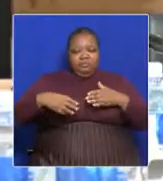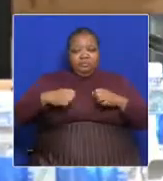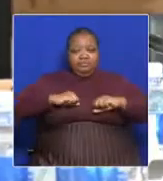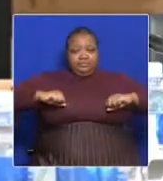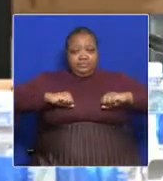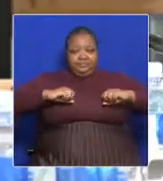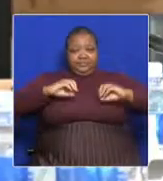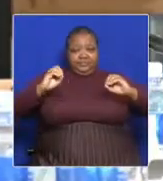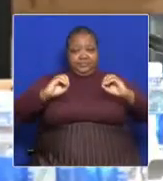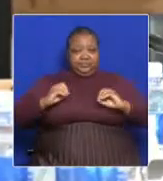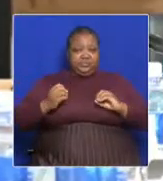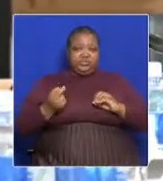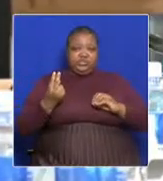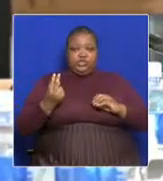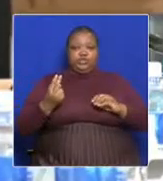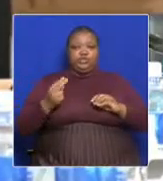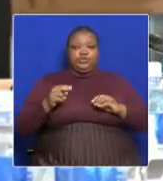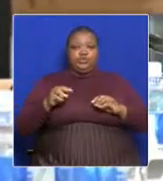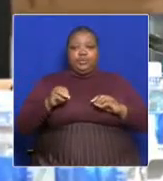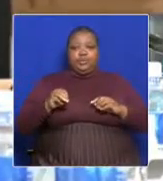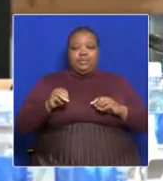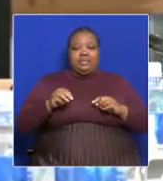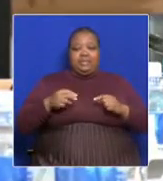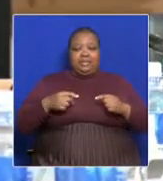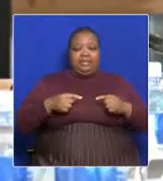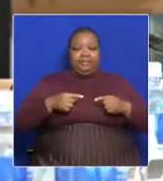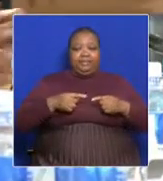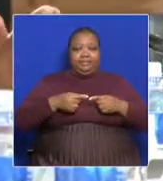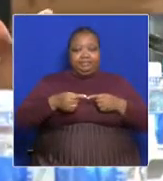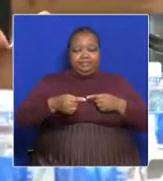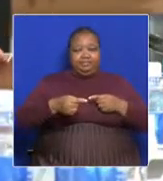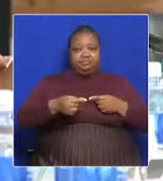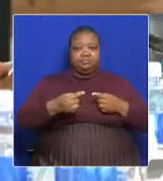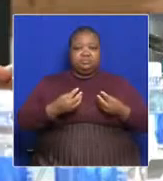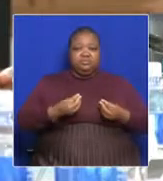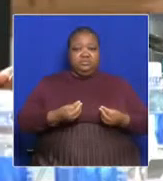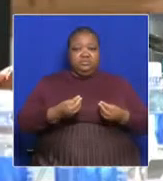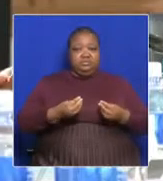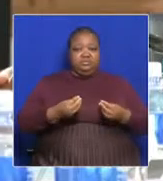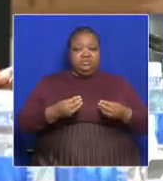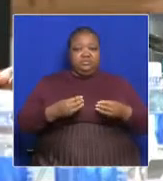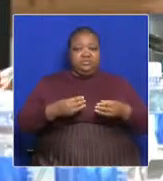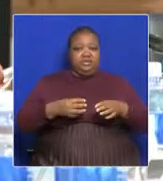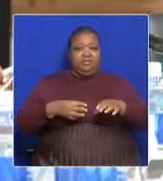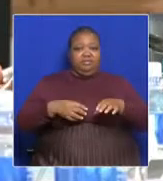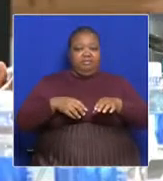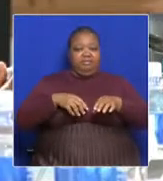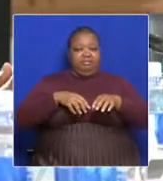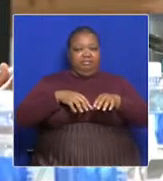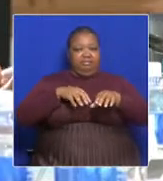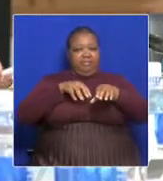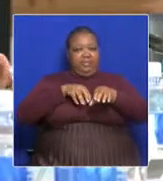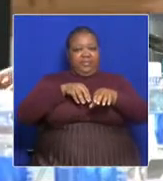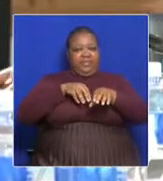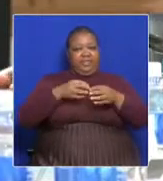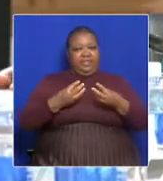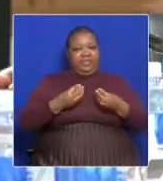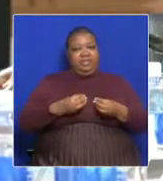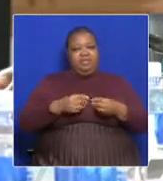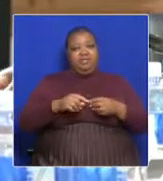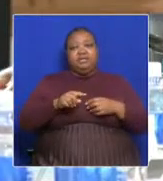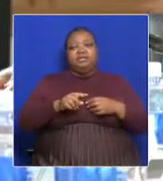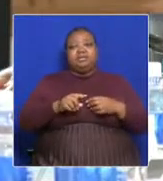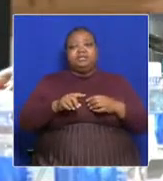meters, and that was a lot of whatever it was behind. So just 2 meters from the doors of the